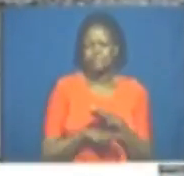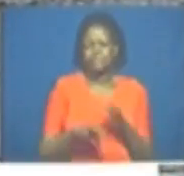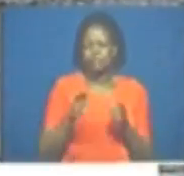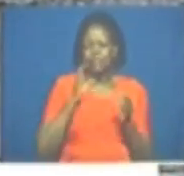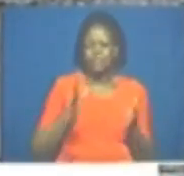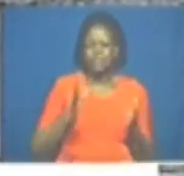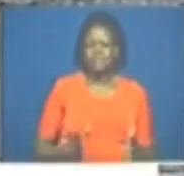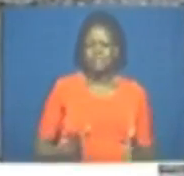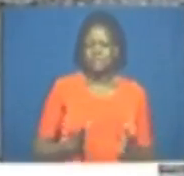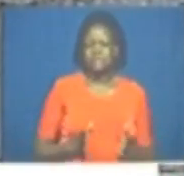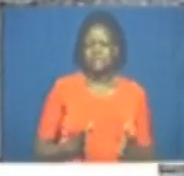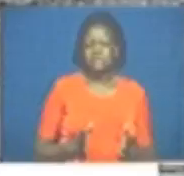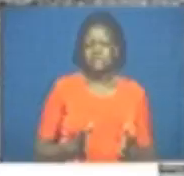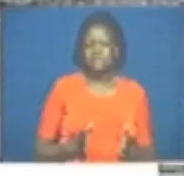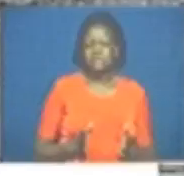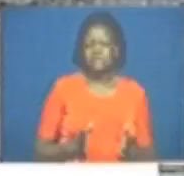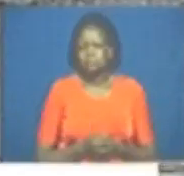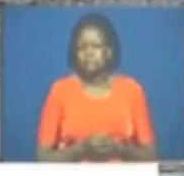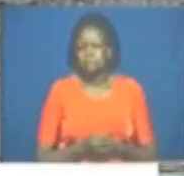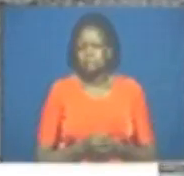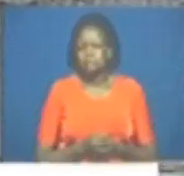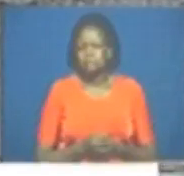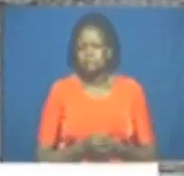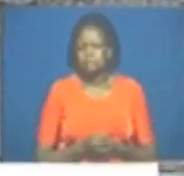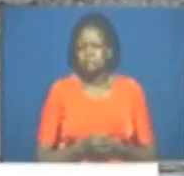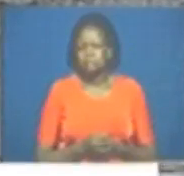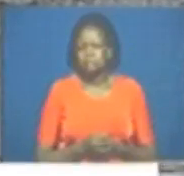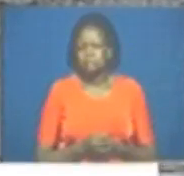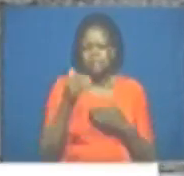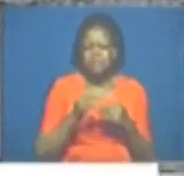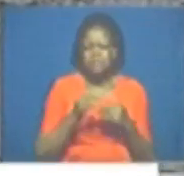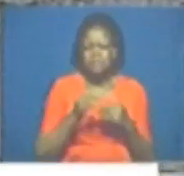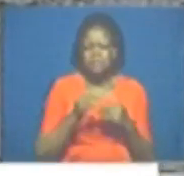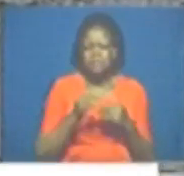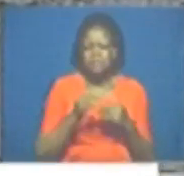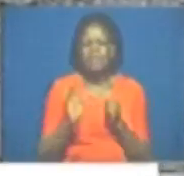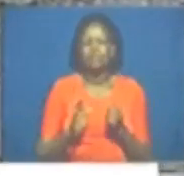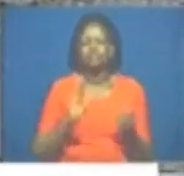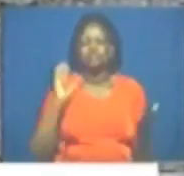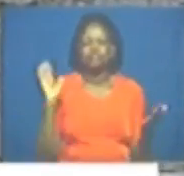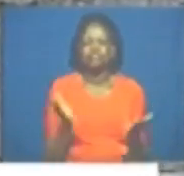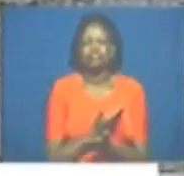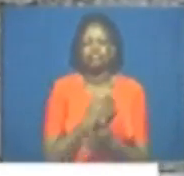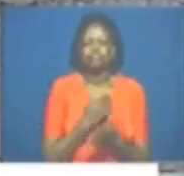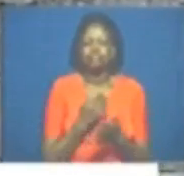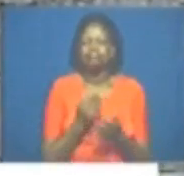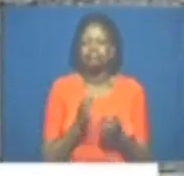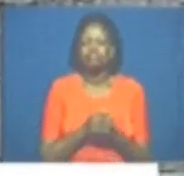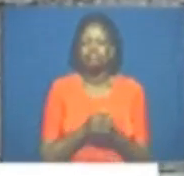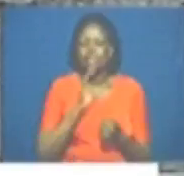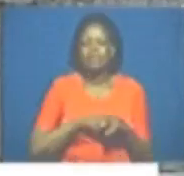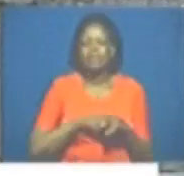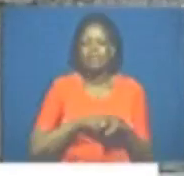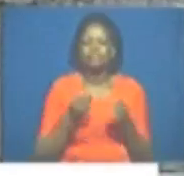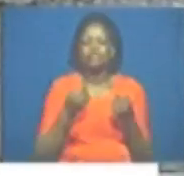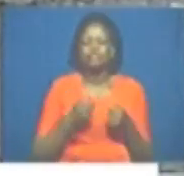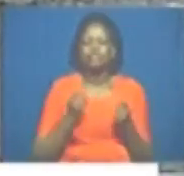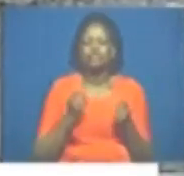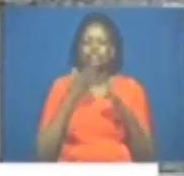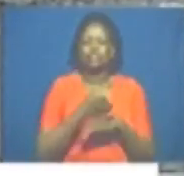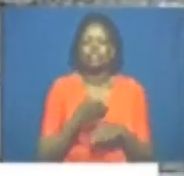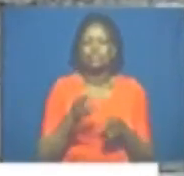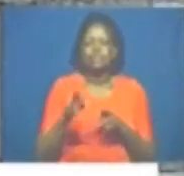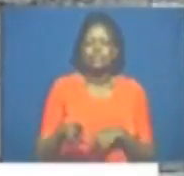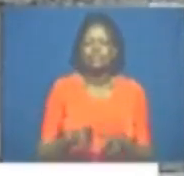Wanyoike missed a death by a whisker after his car was swept away by the flash water as they tried to cross River Enziu. In